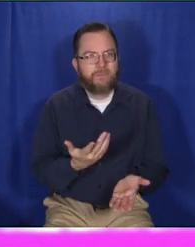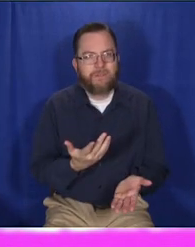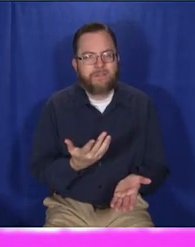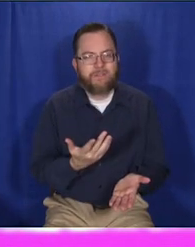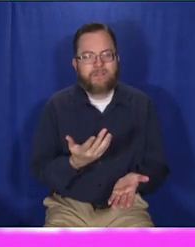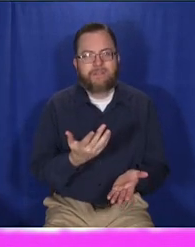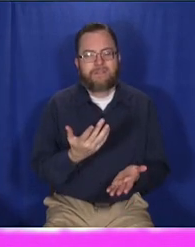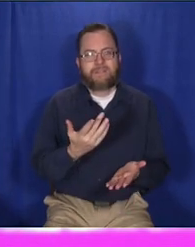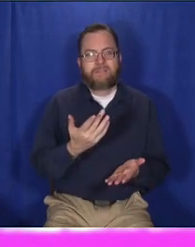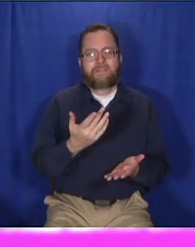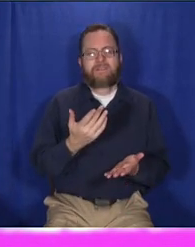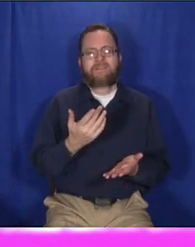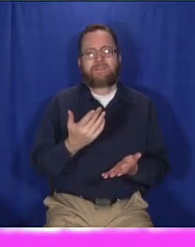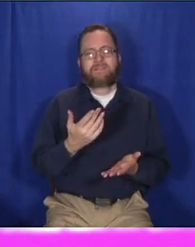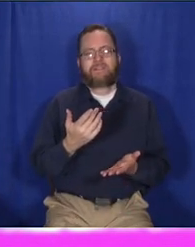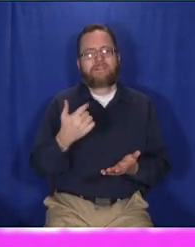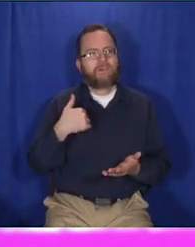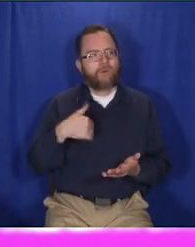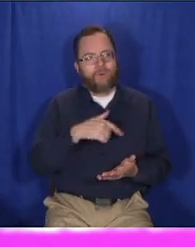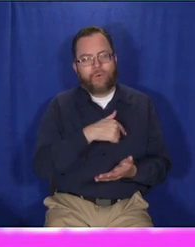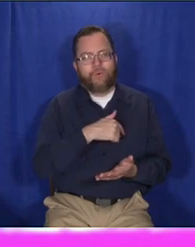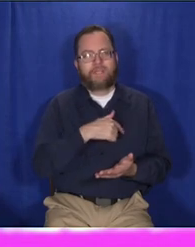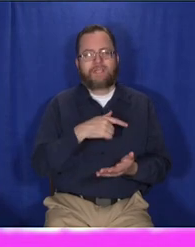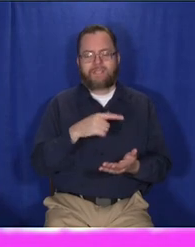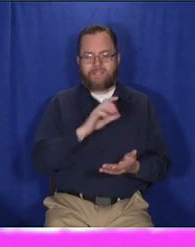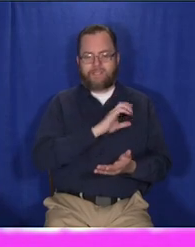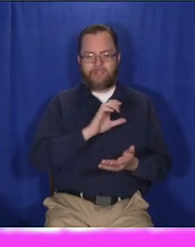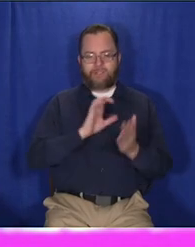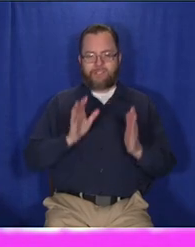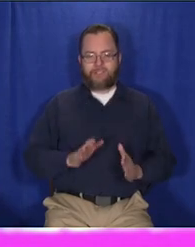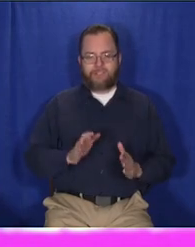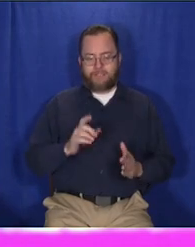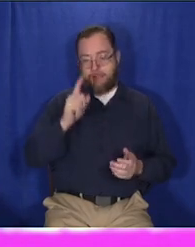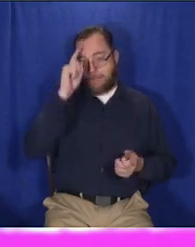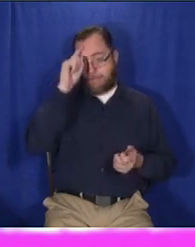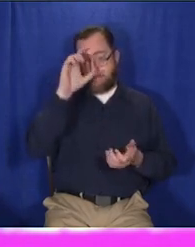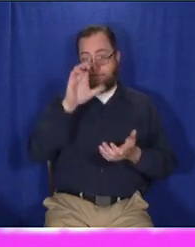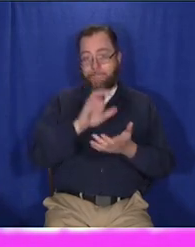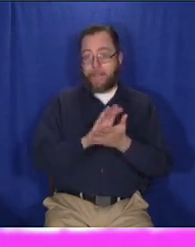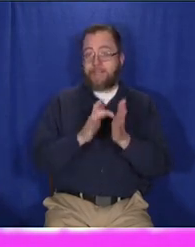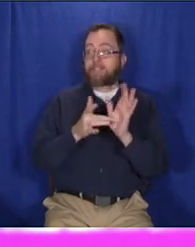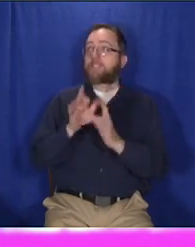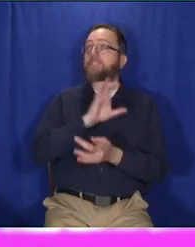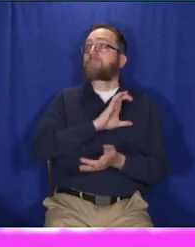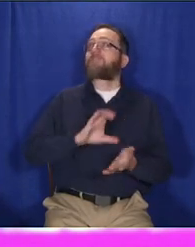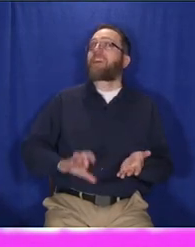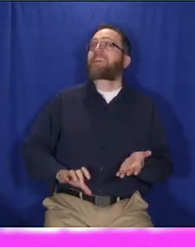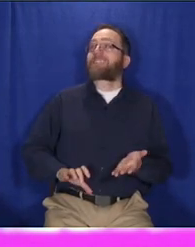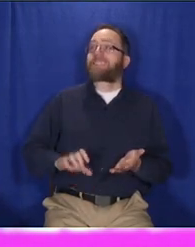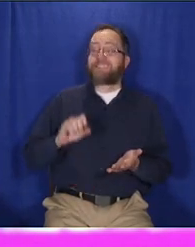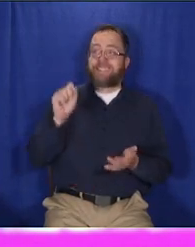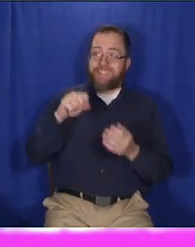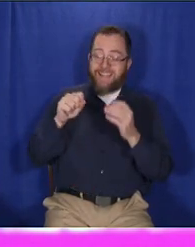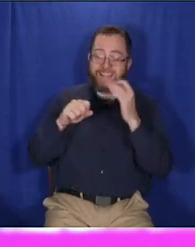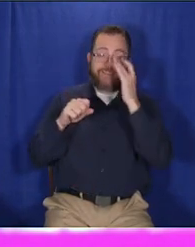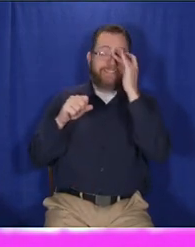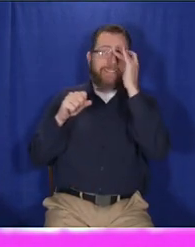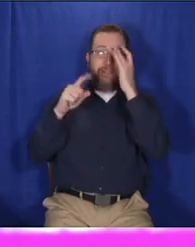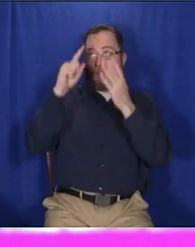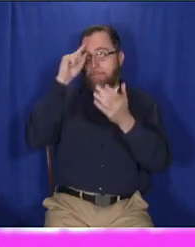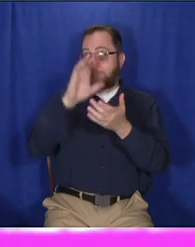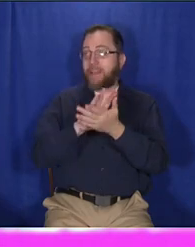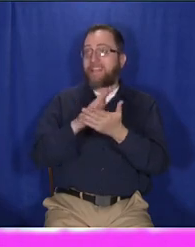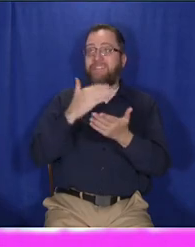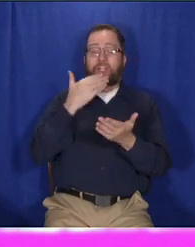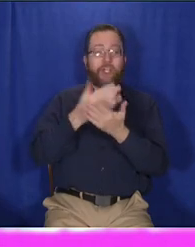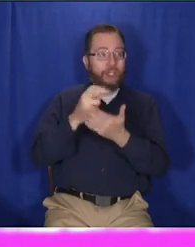have given a stewardship of the gospel because we're the ones who believe it. And if we believe this good news that God has made a way for